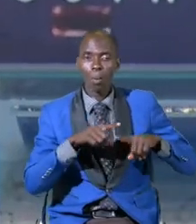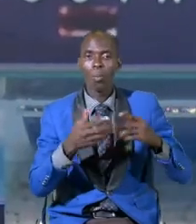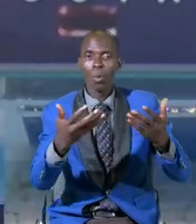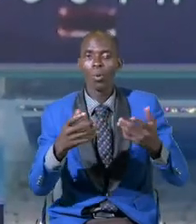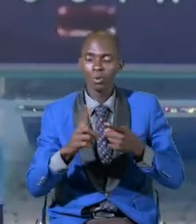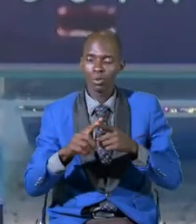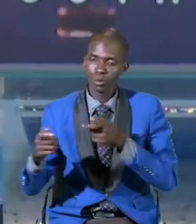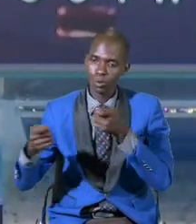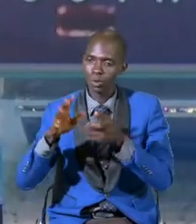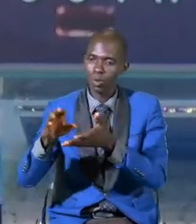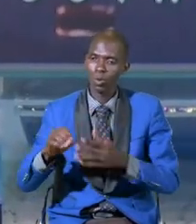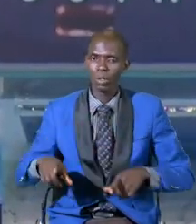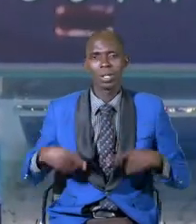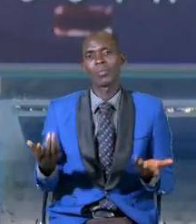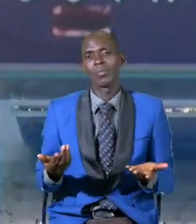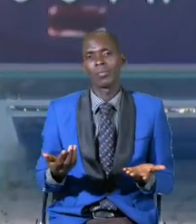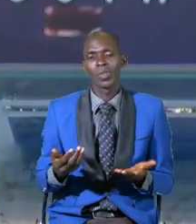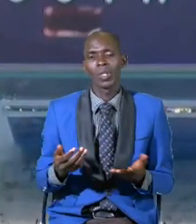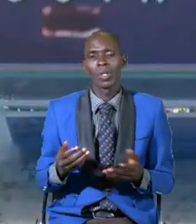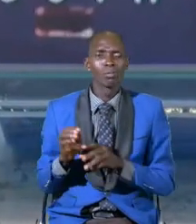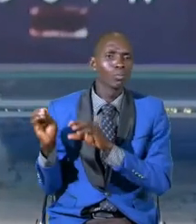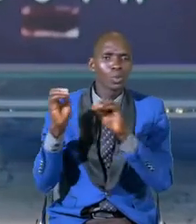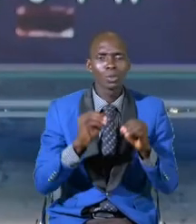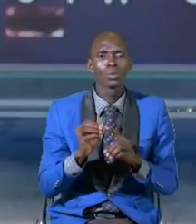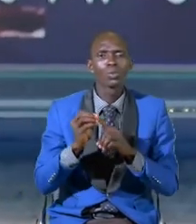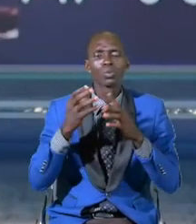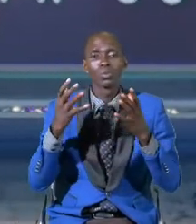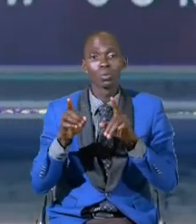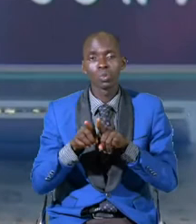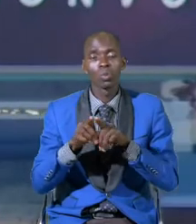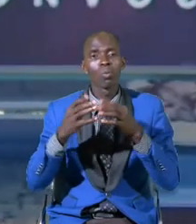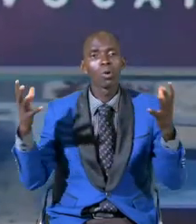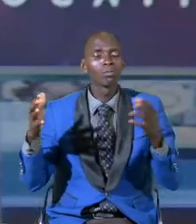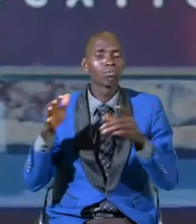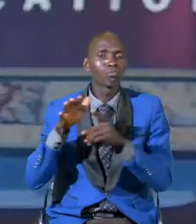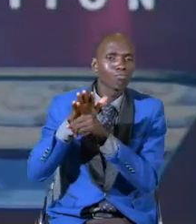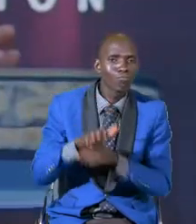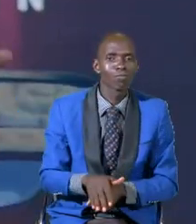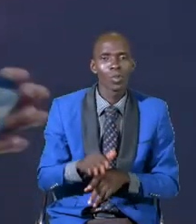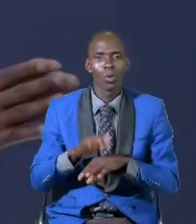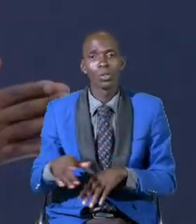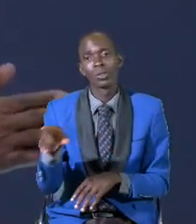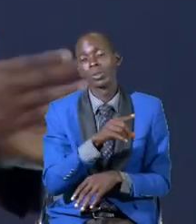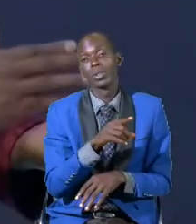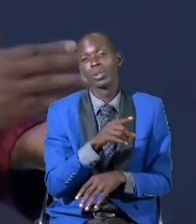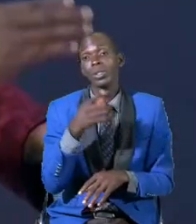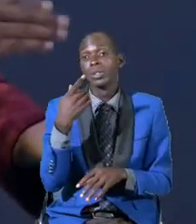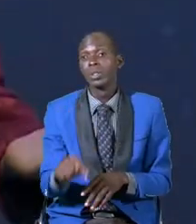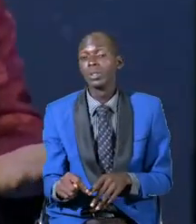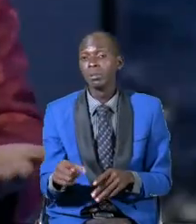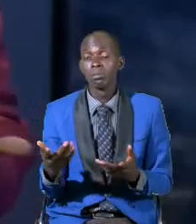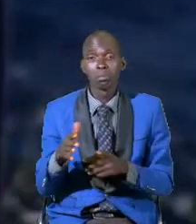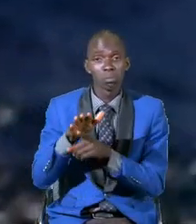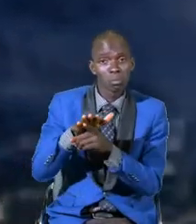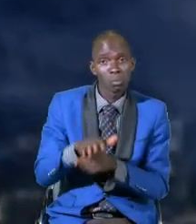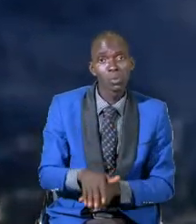life. Pressure, pressure, pressure is the pressure to fit in. Is the pressure not to